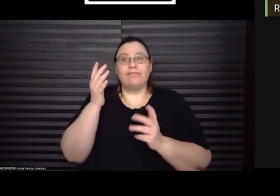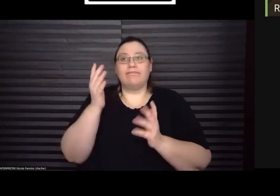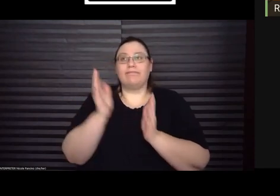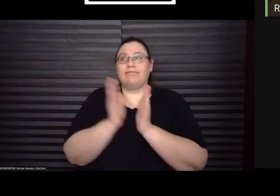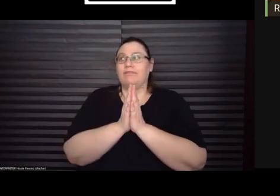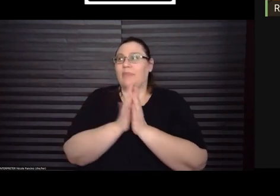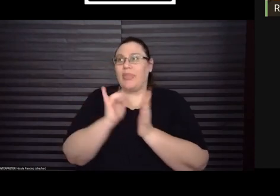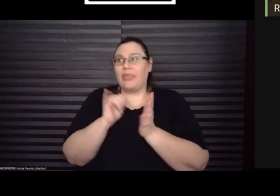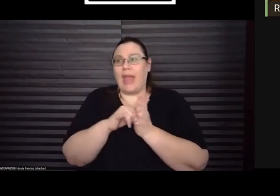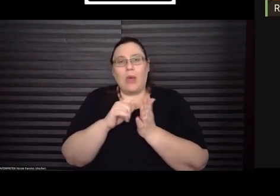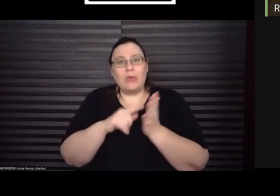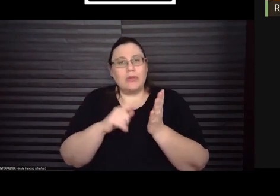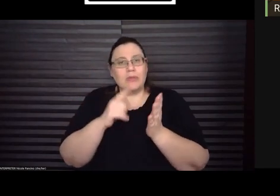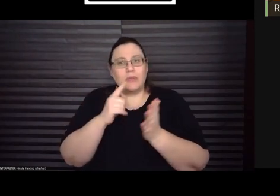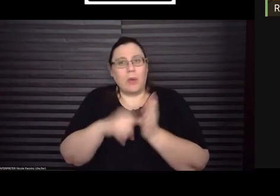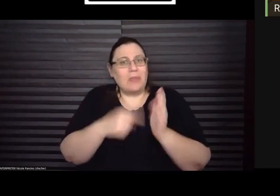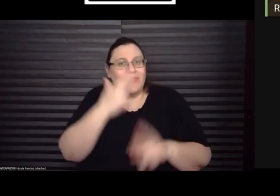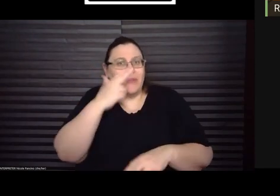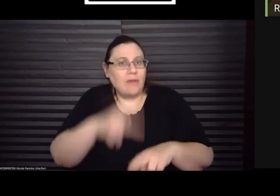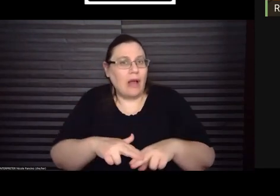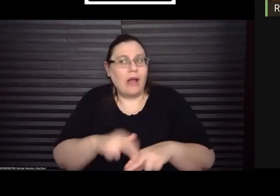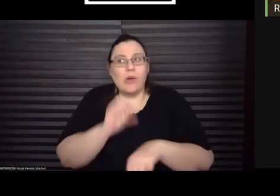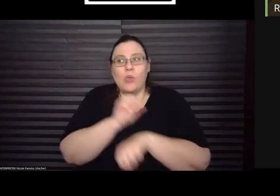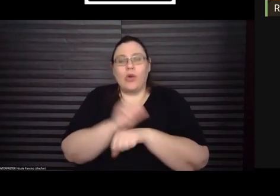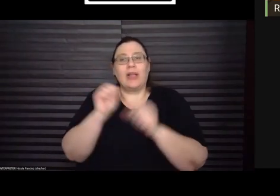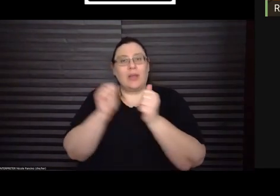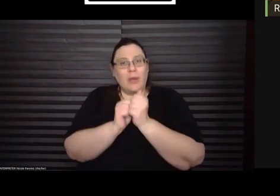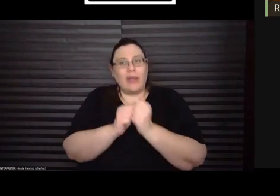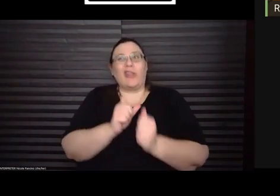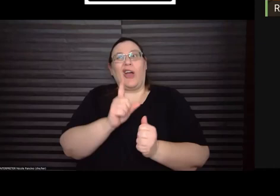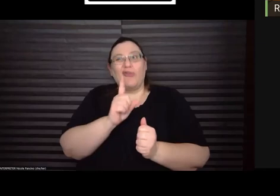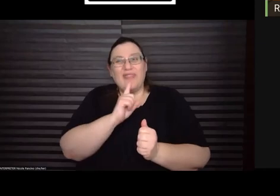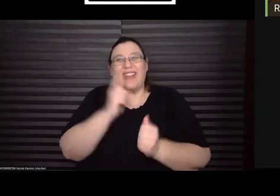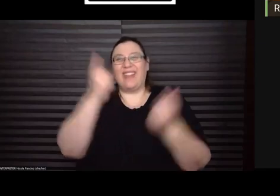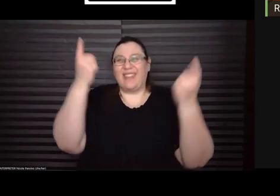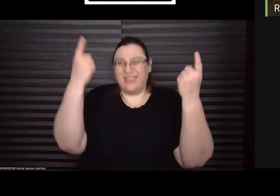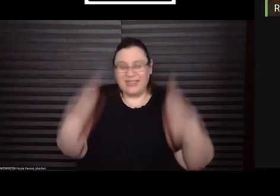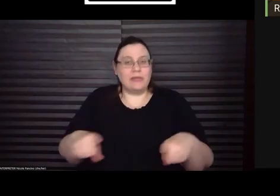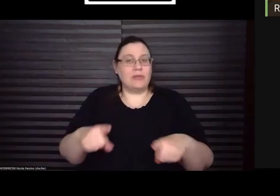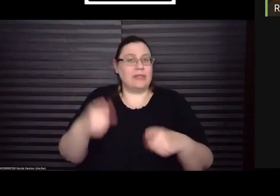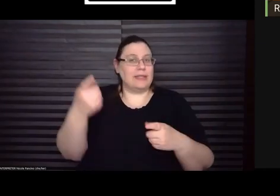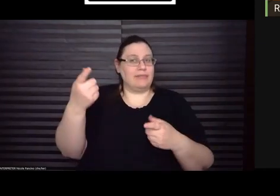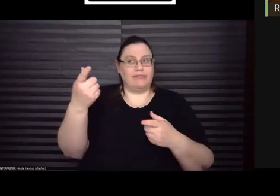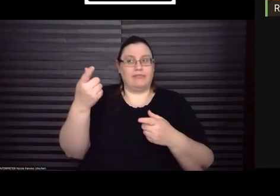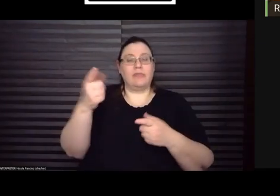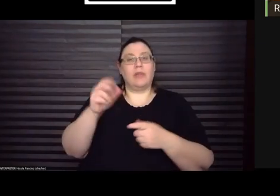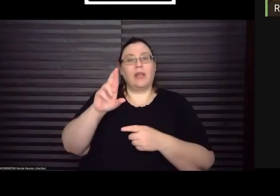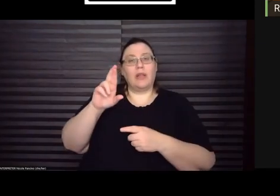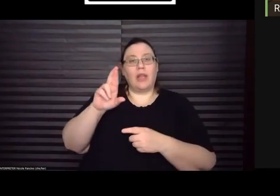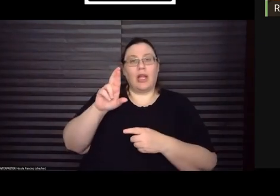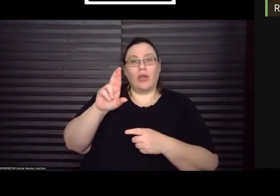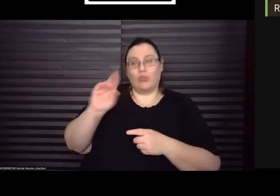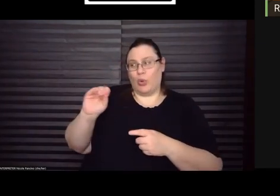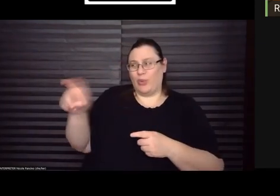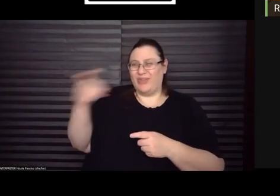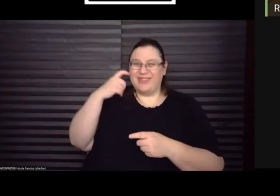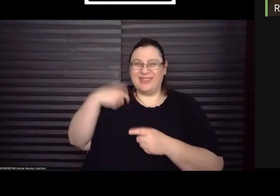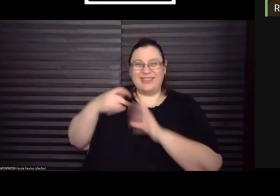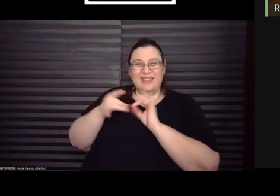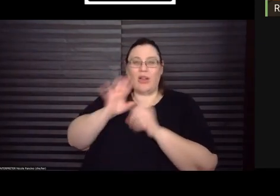so fun about working with a real historical event, was sort of like Ruth was talking